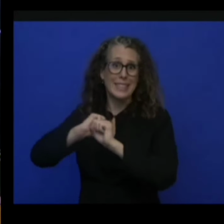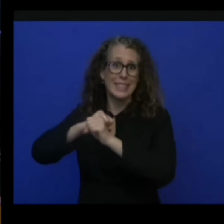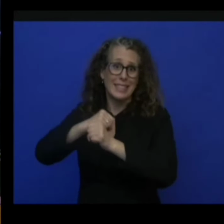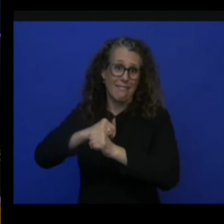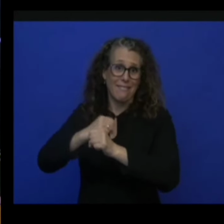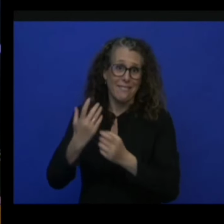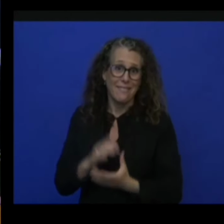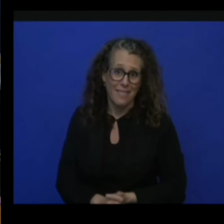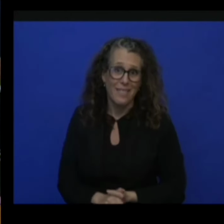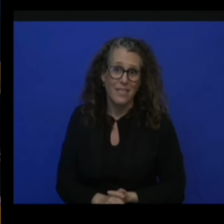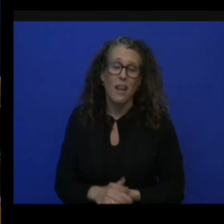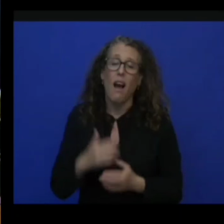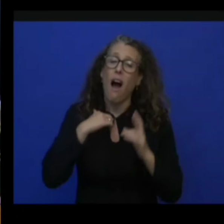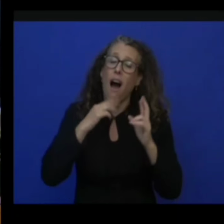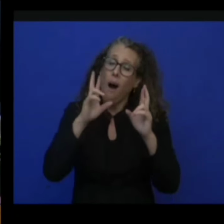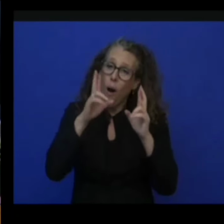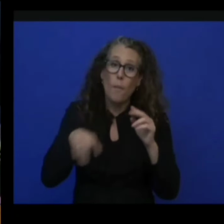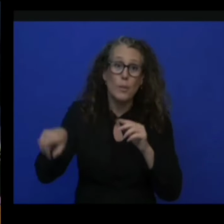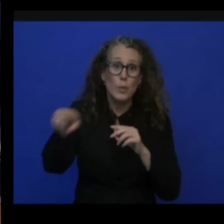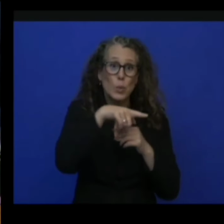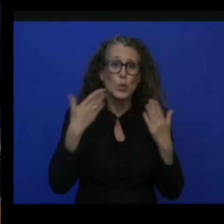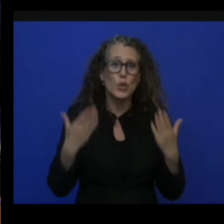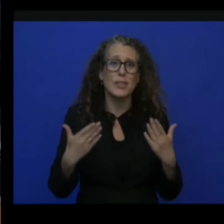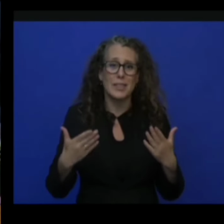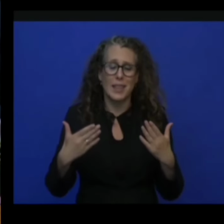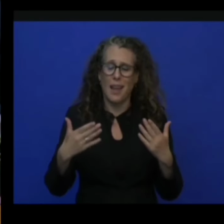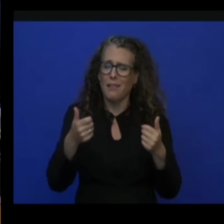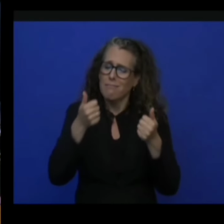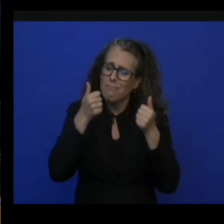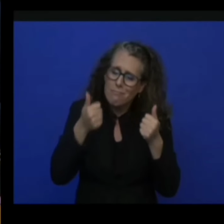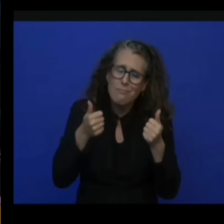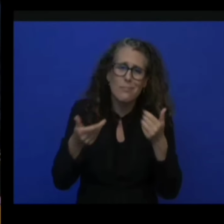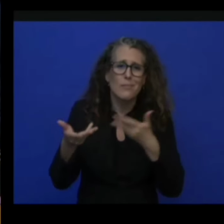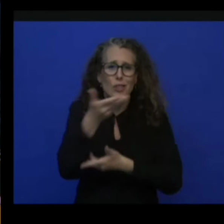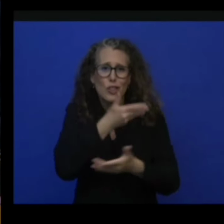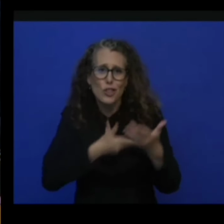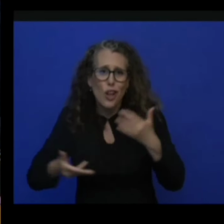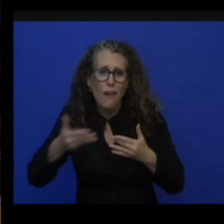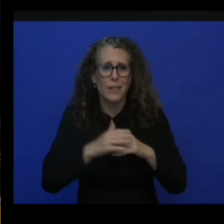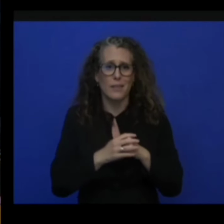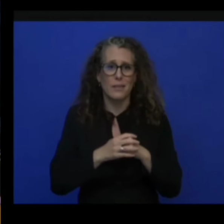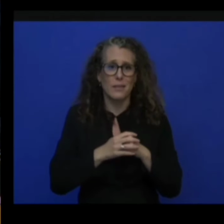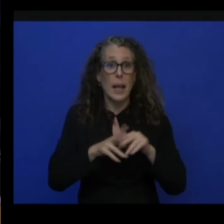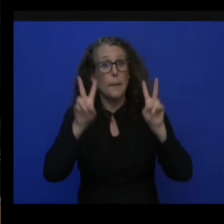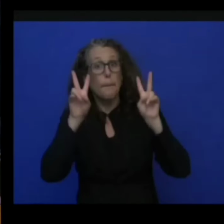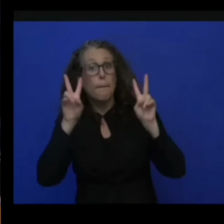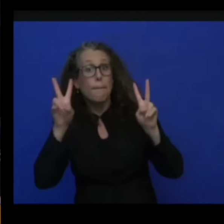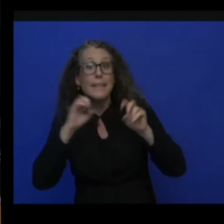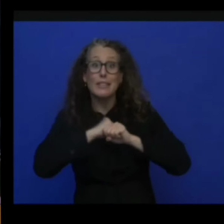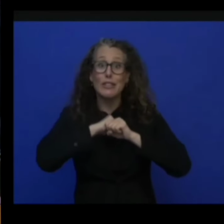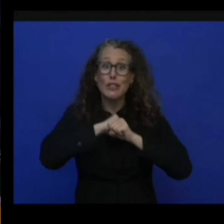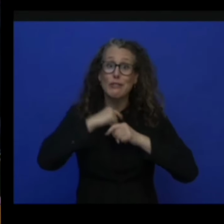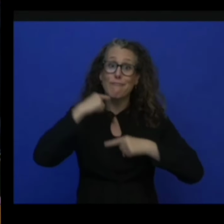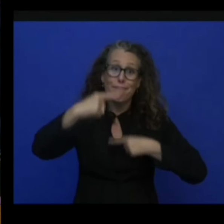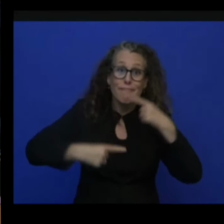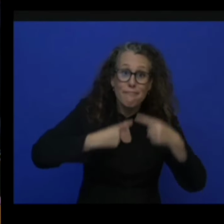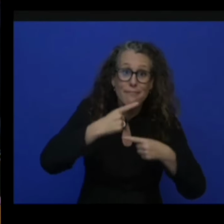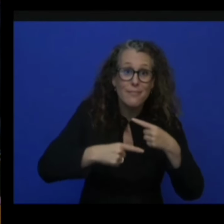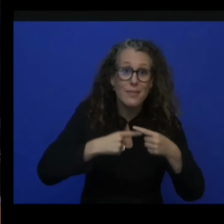dialogue. Lasting peace and security cannot be achieved without the inclusion of all